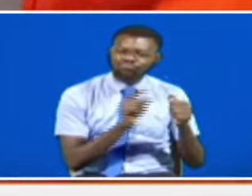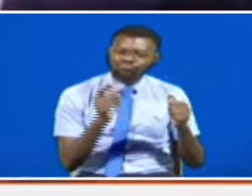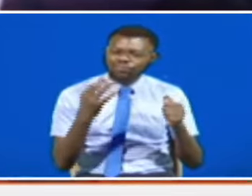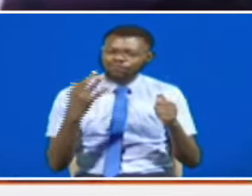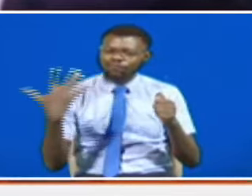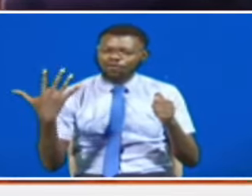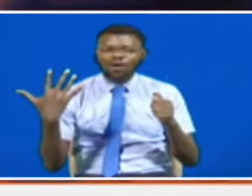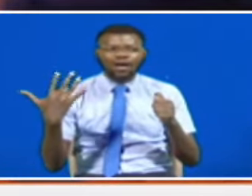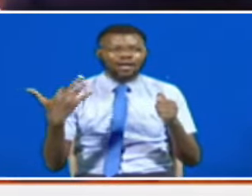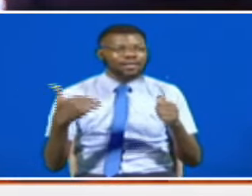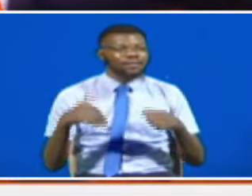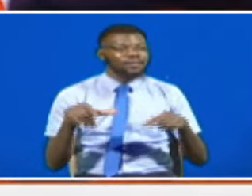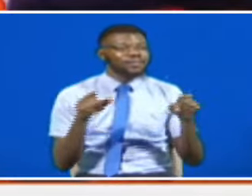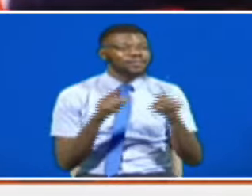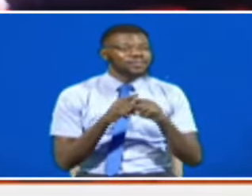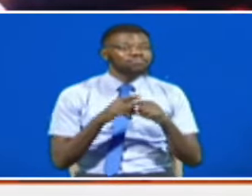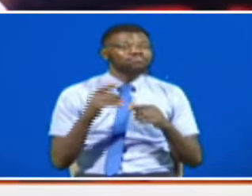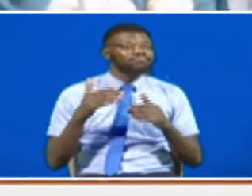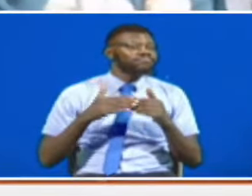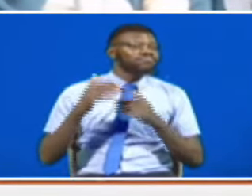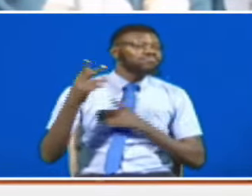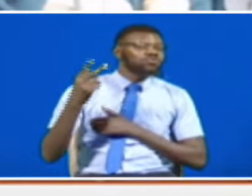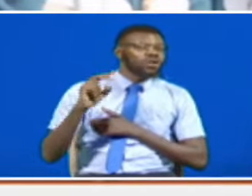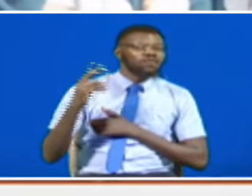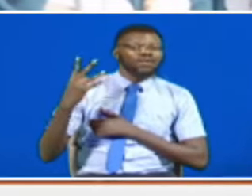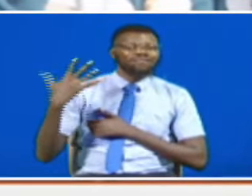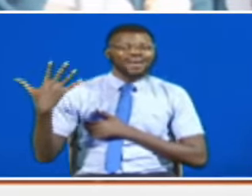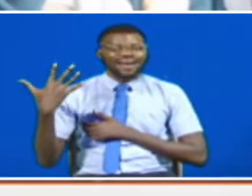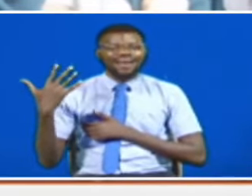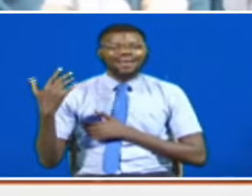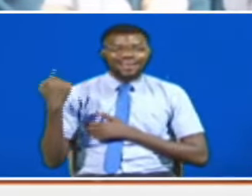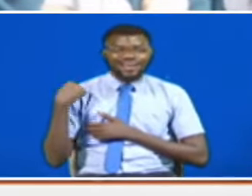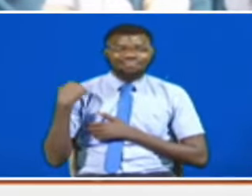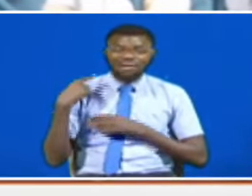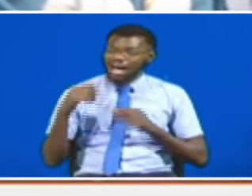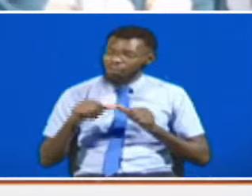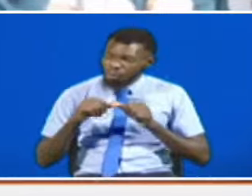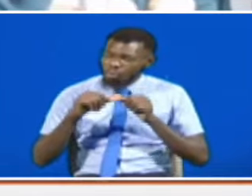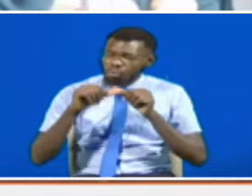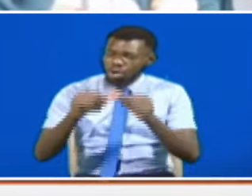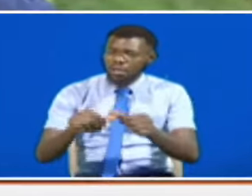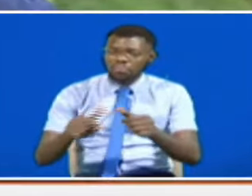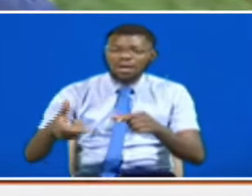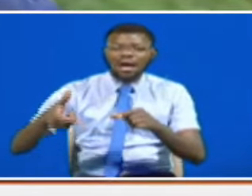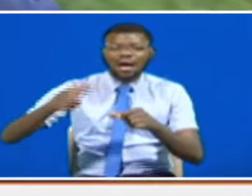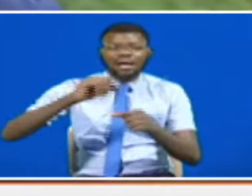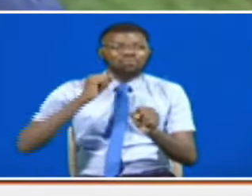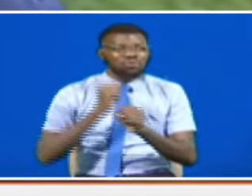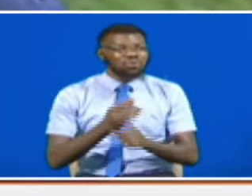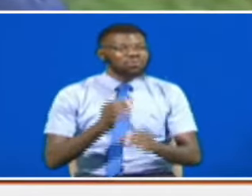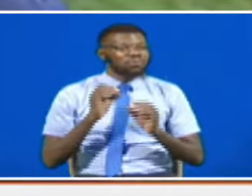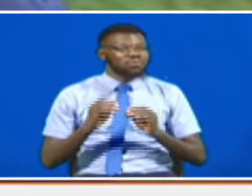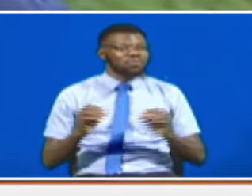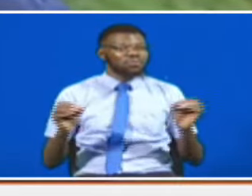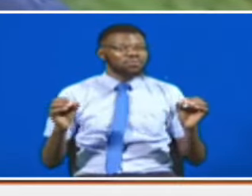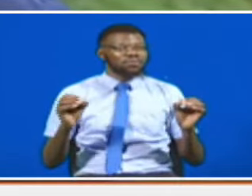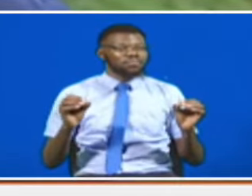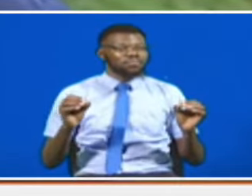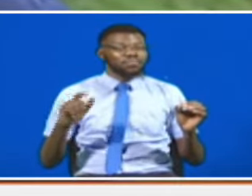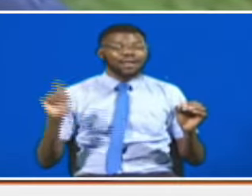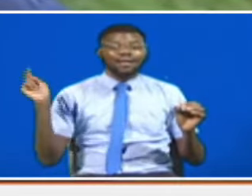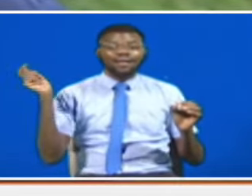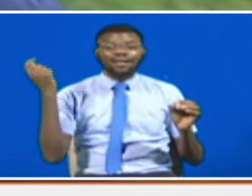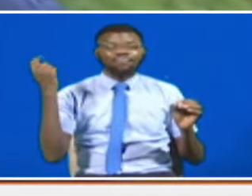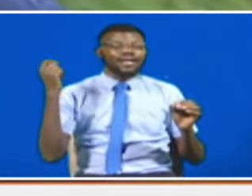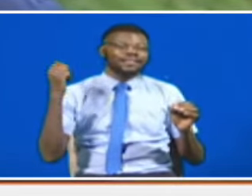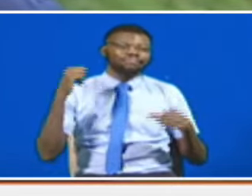a potential doubling by 2045. I would like to appreciate the government because of the expanded mandate of Kenya School of TVET,